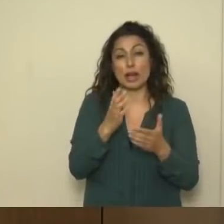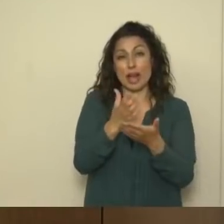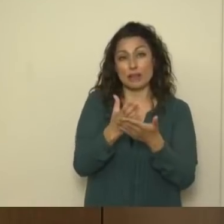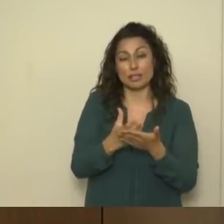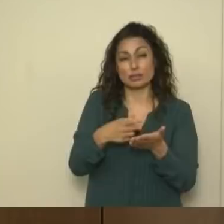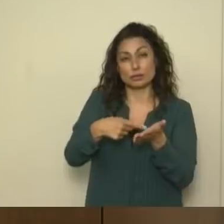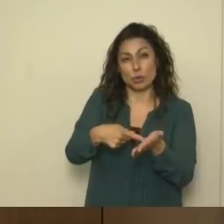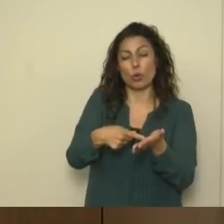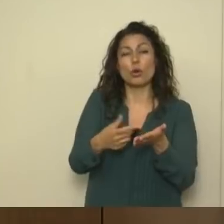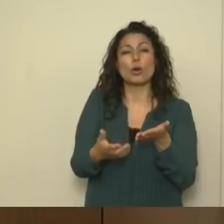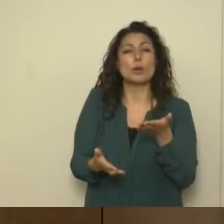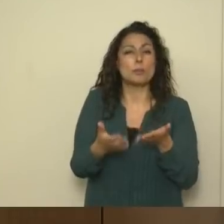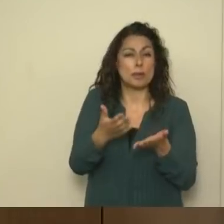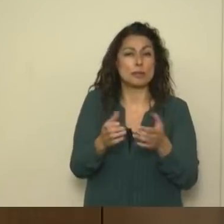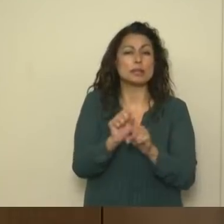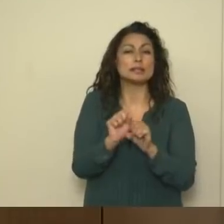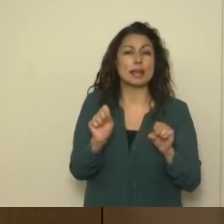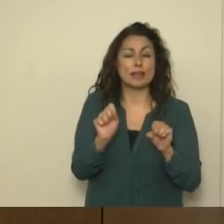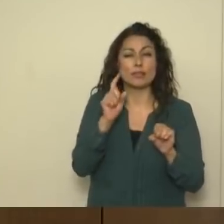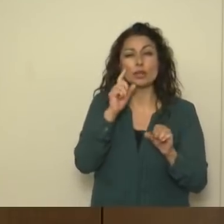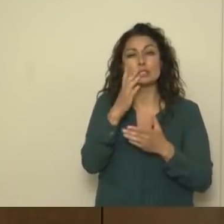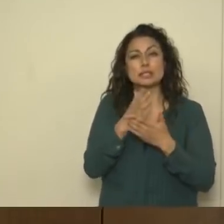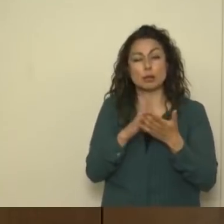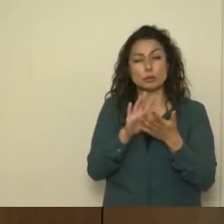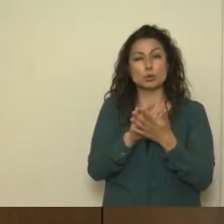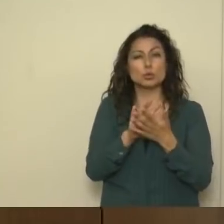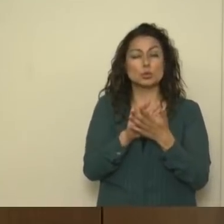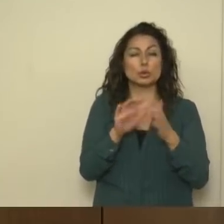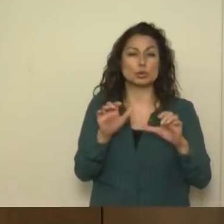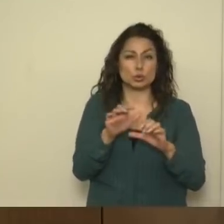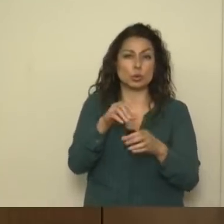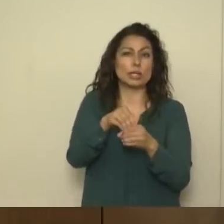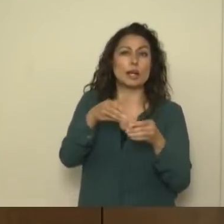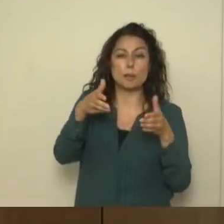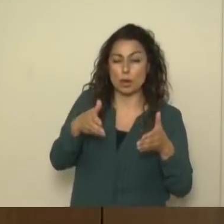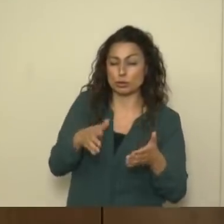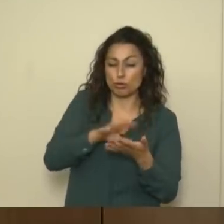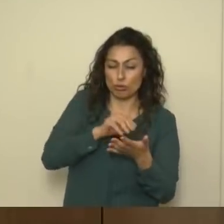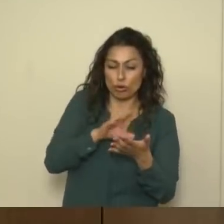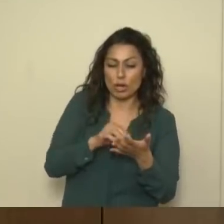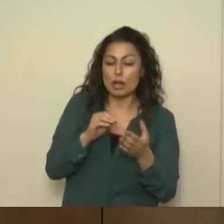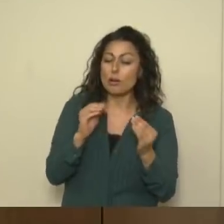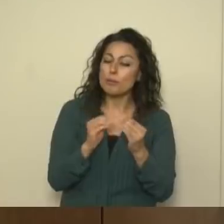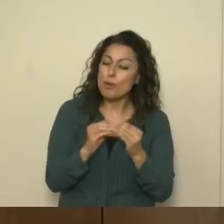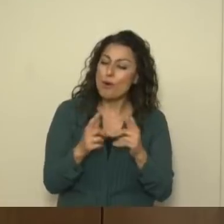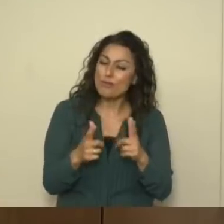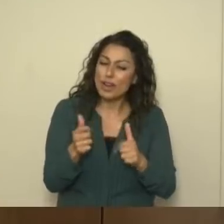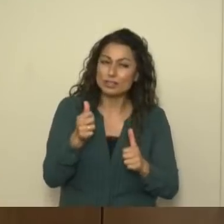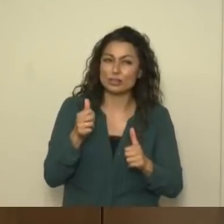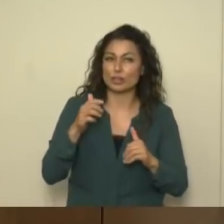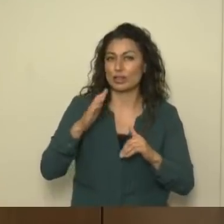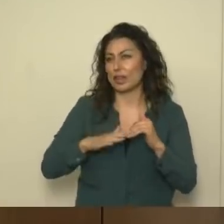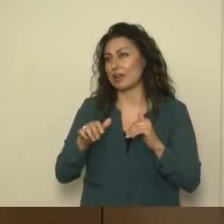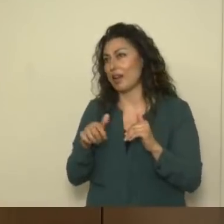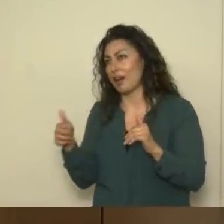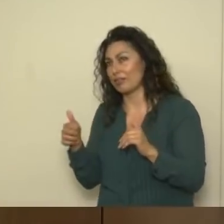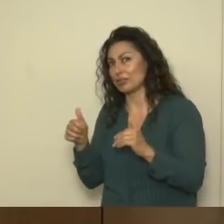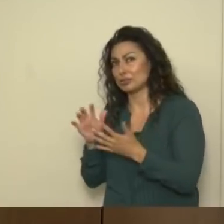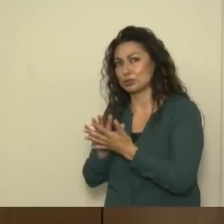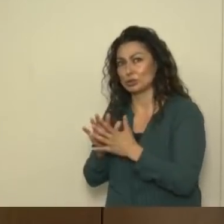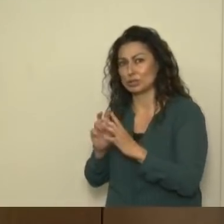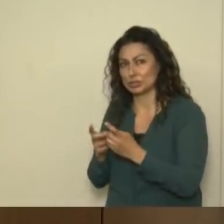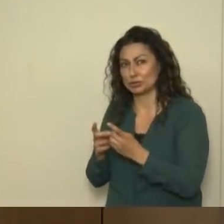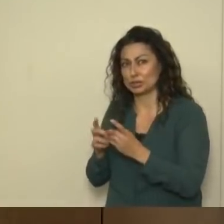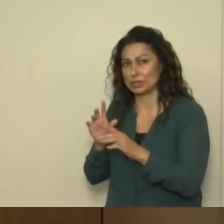would indicate that it may be safe for some schools to do in-person learning faster than other school